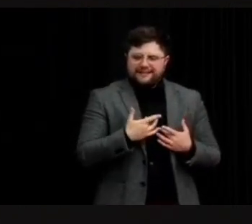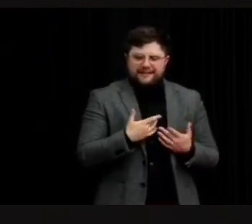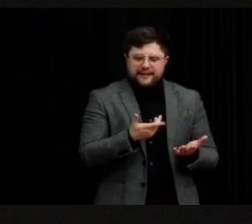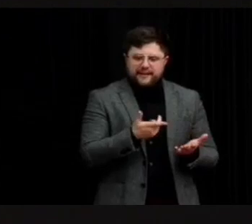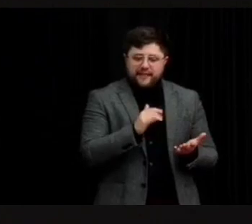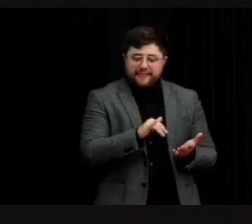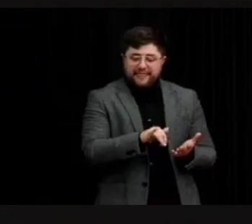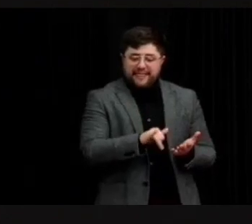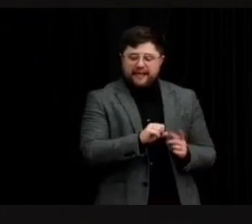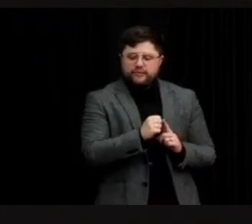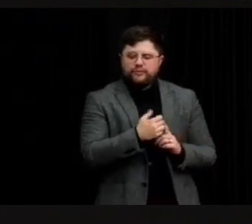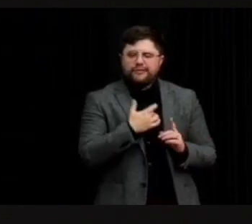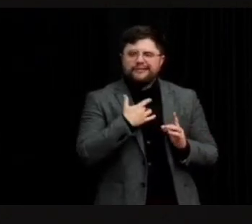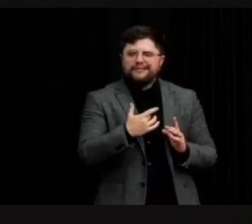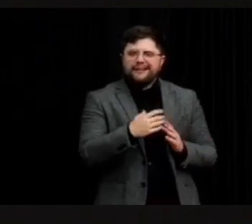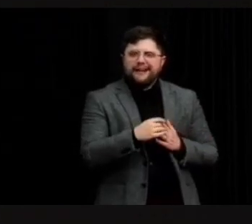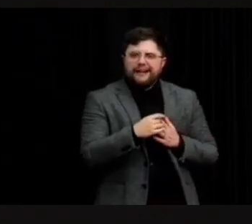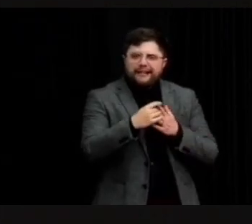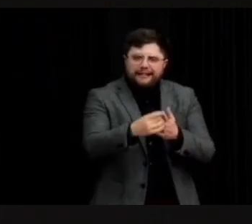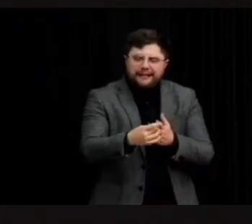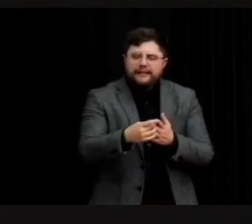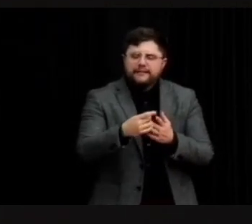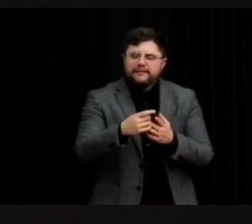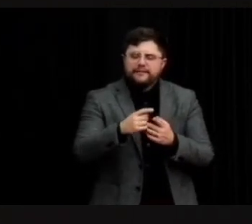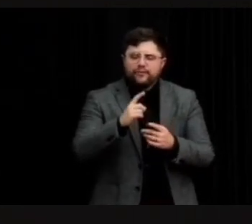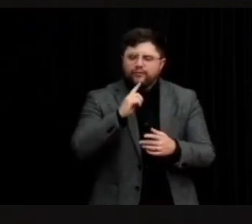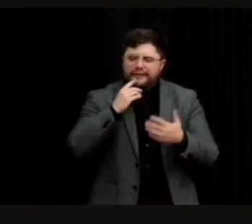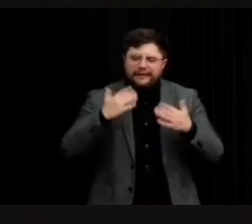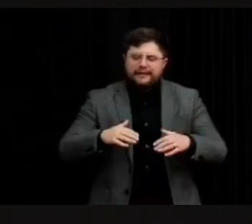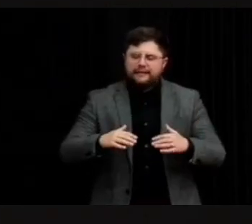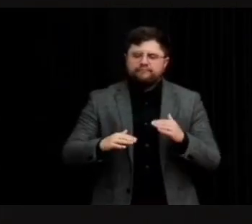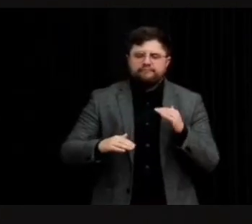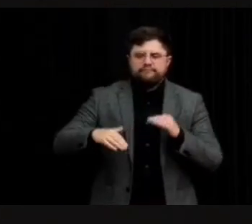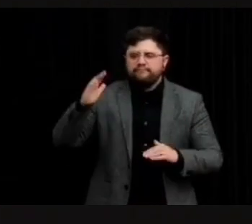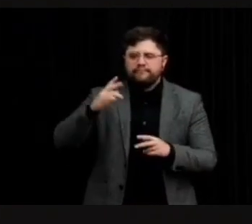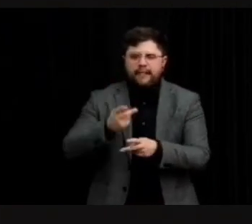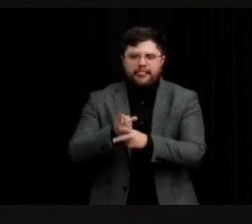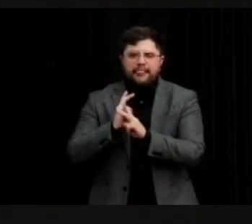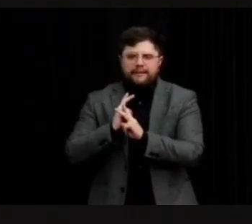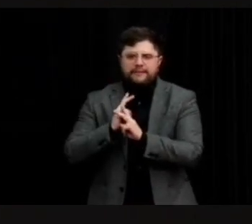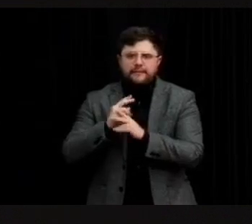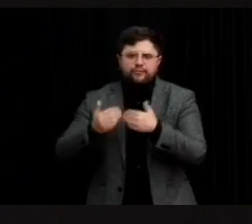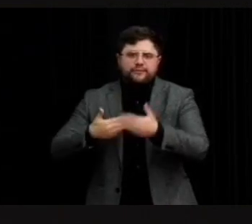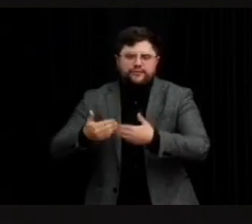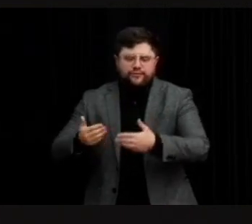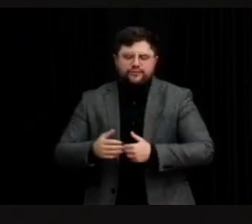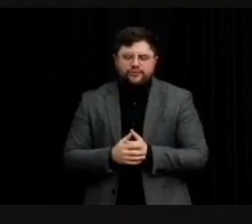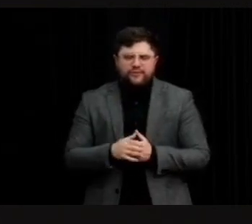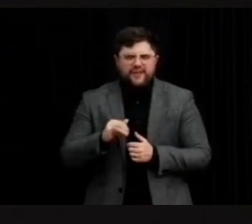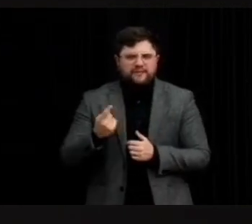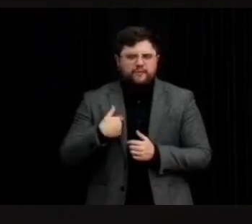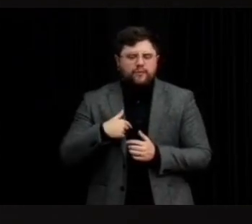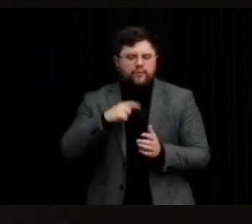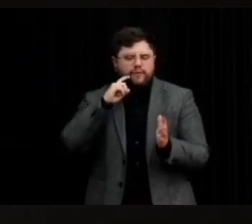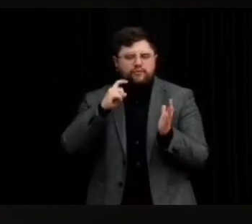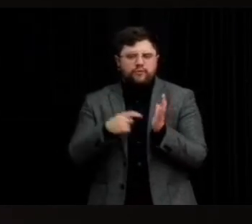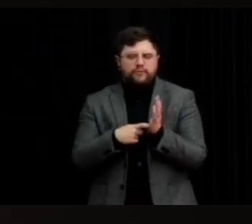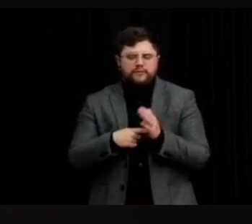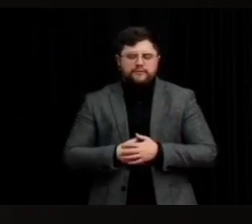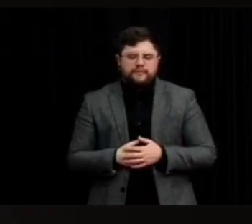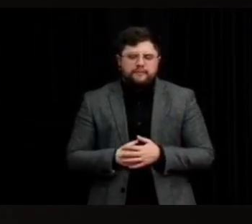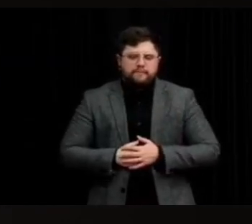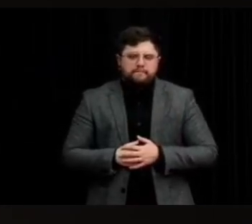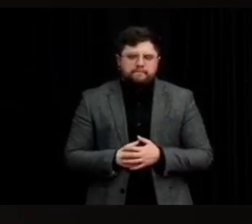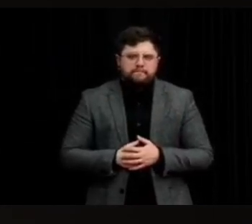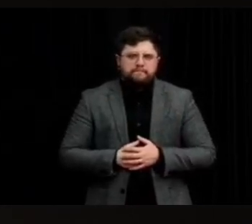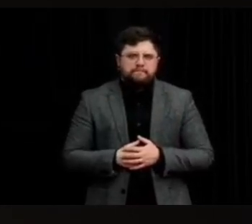leading to these disparate lending practices. And that's something that we've noted.